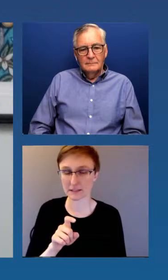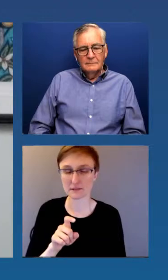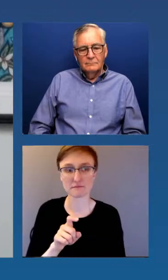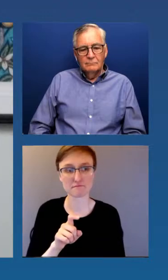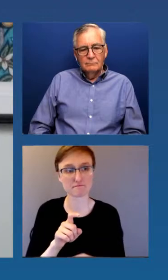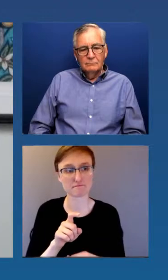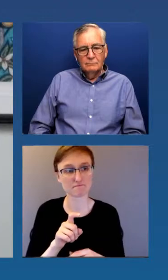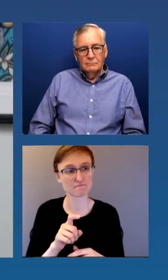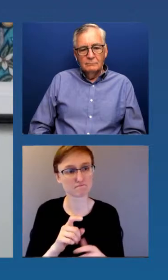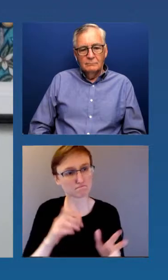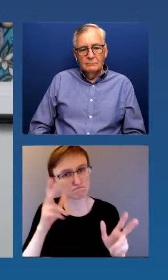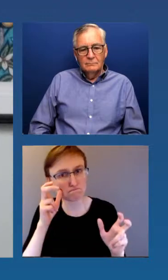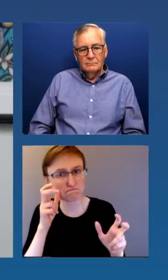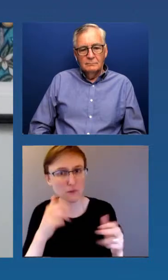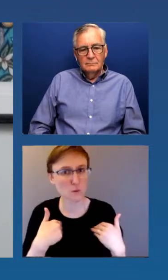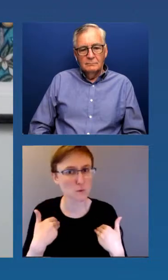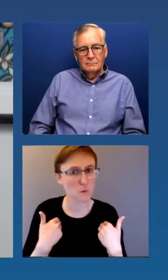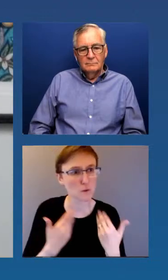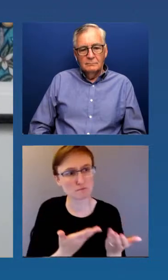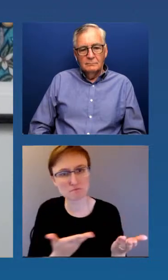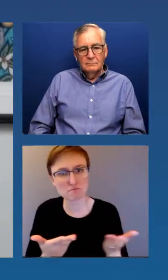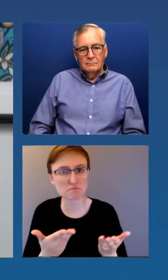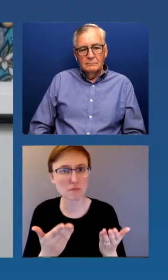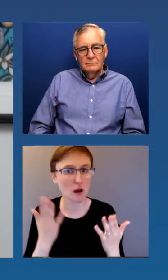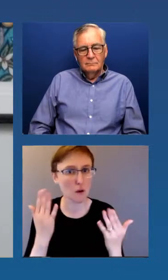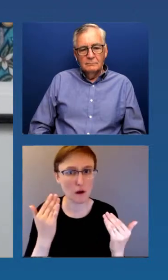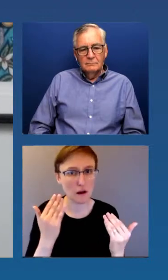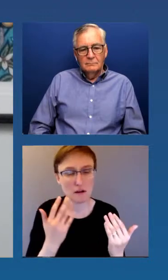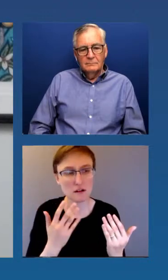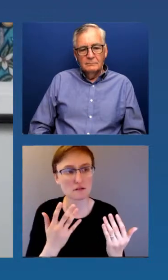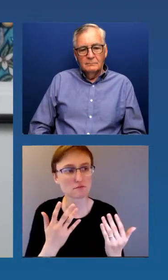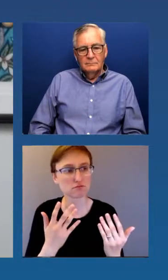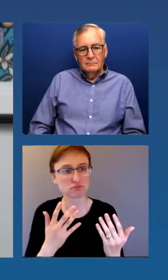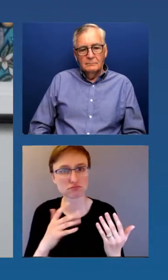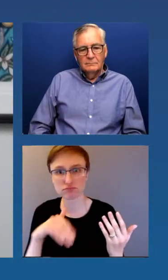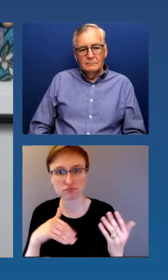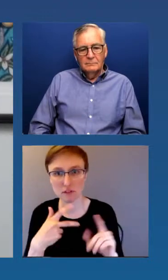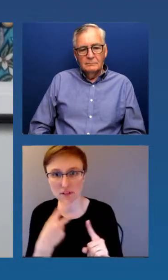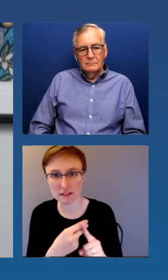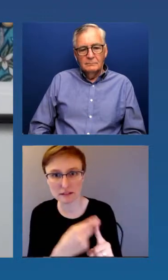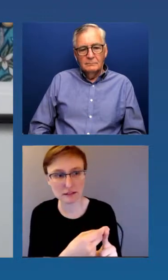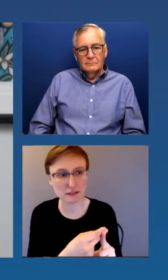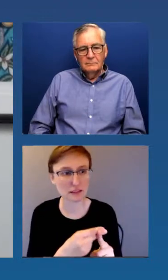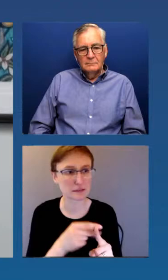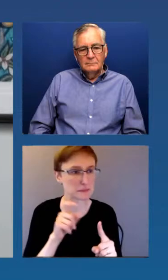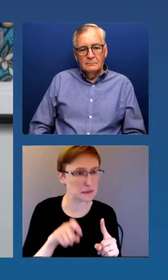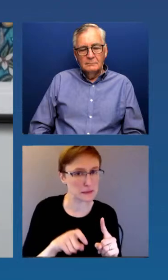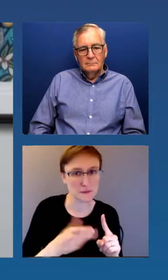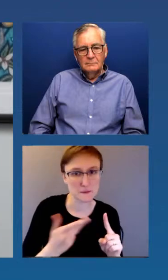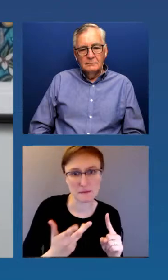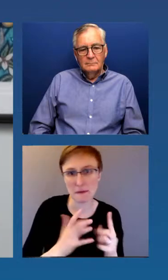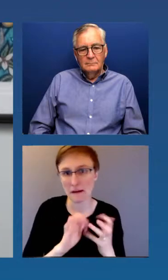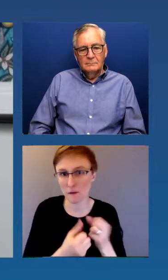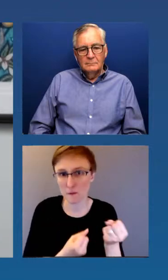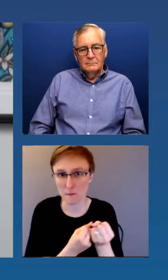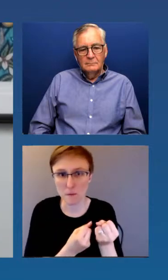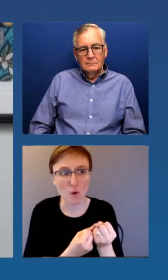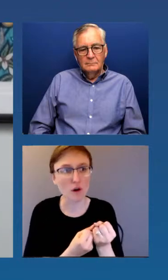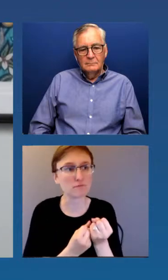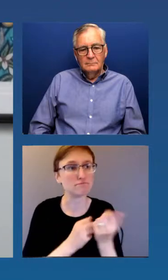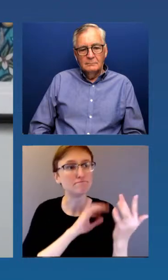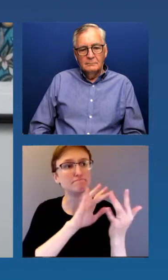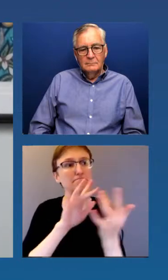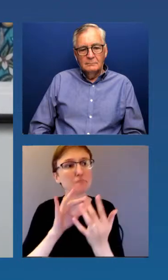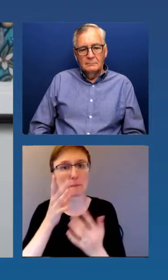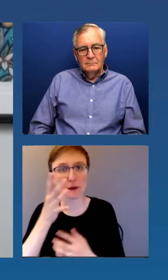of youth, hearing from them what will make a difference, working with parents, you know, at this time. And so again, if anyone wants to